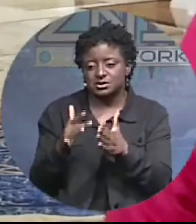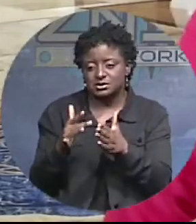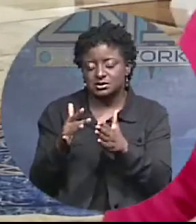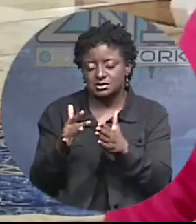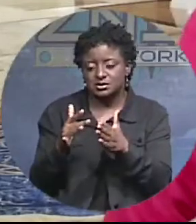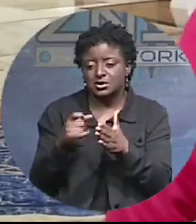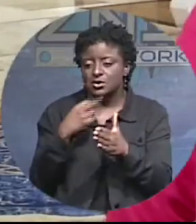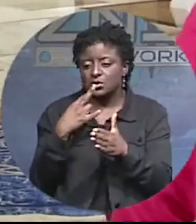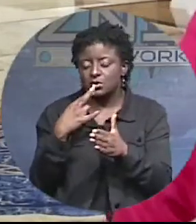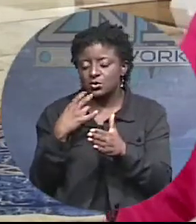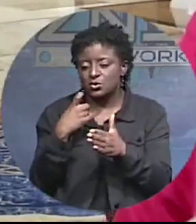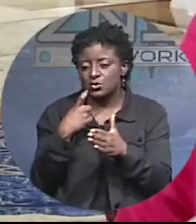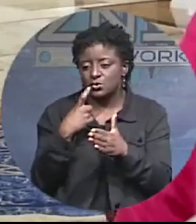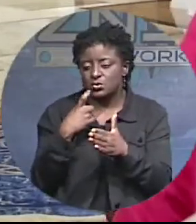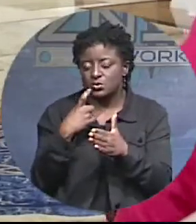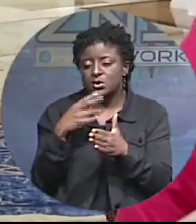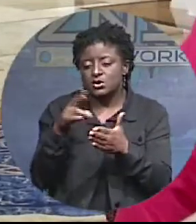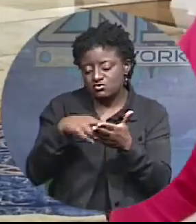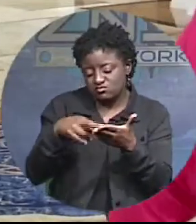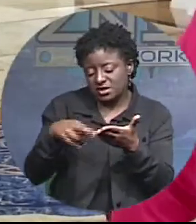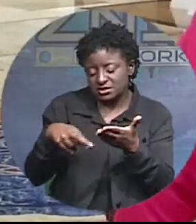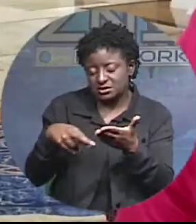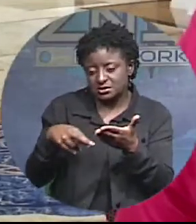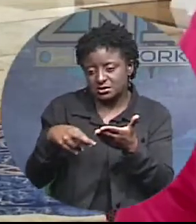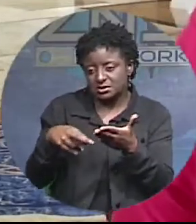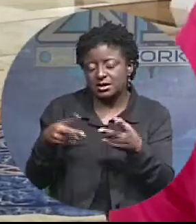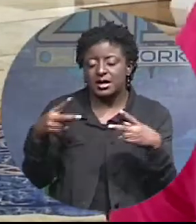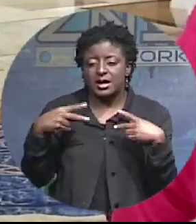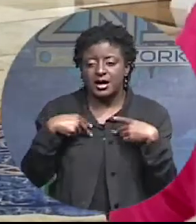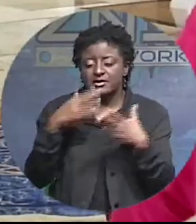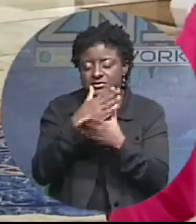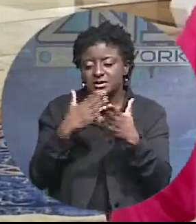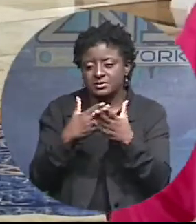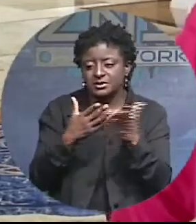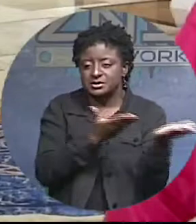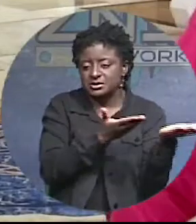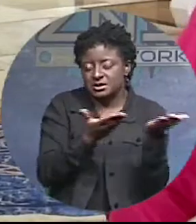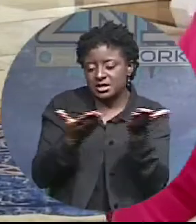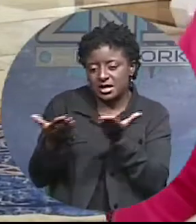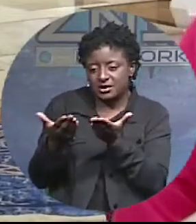number of students who have registered, and I'm very delighted about that, they have something to take away